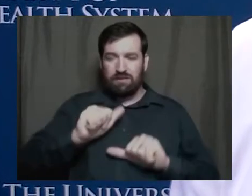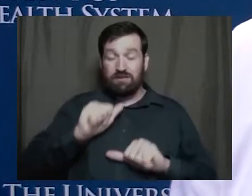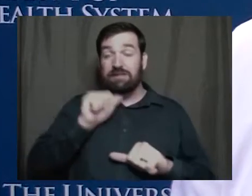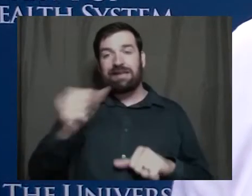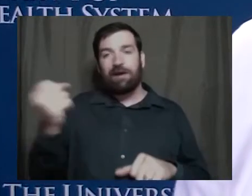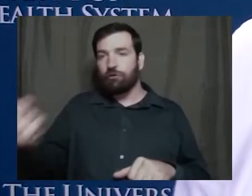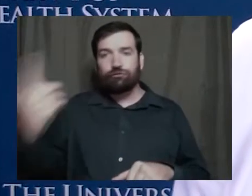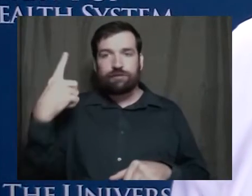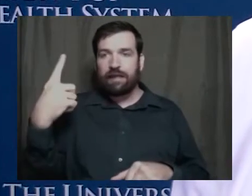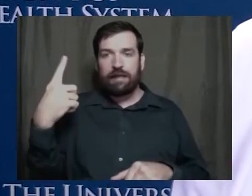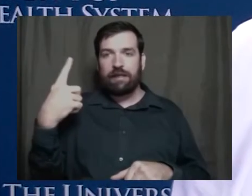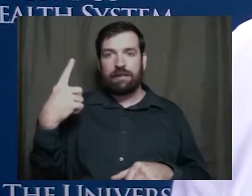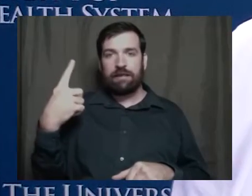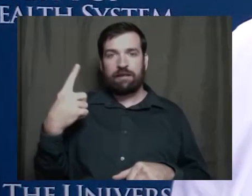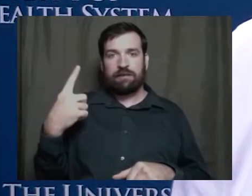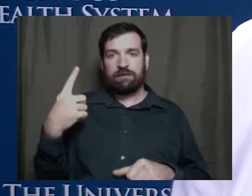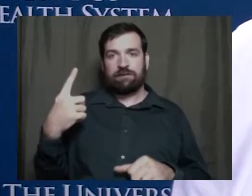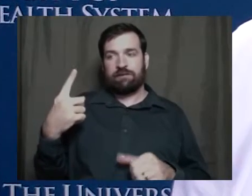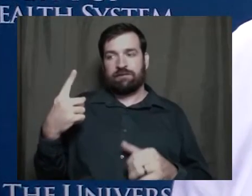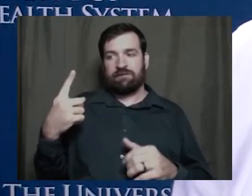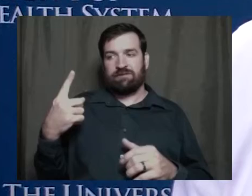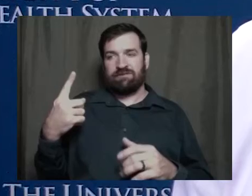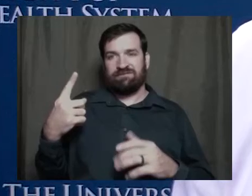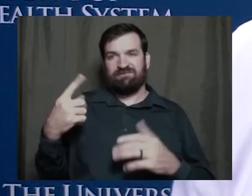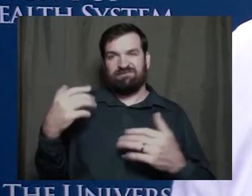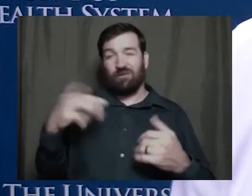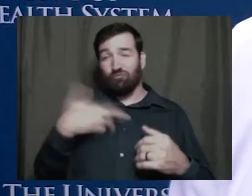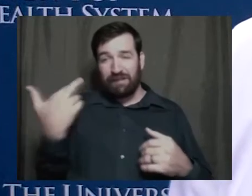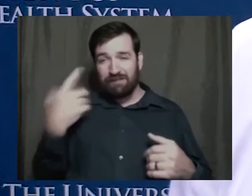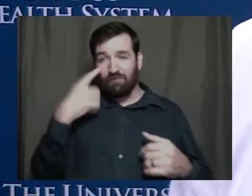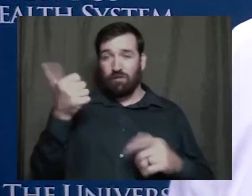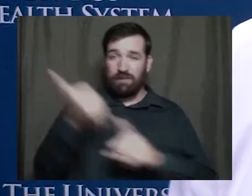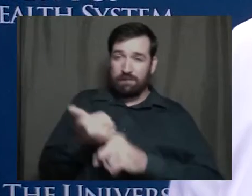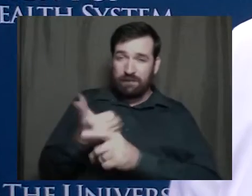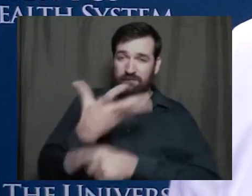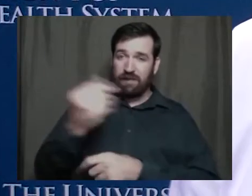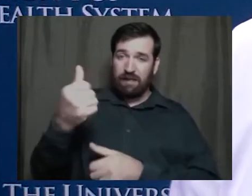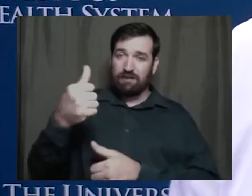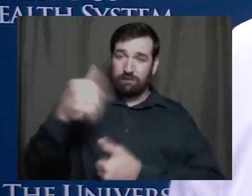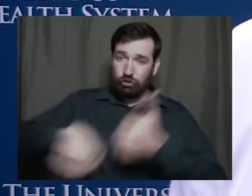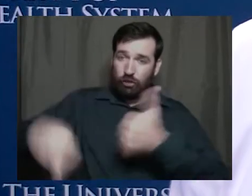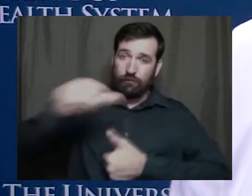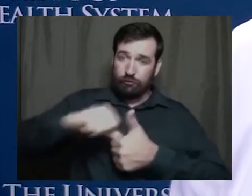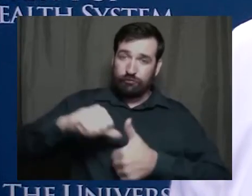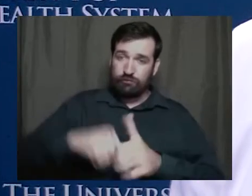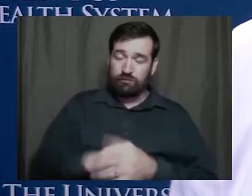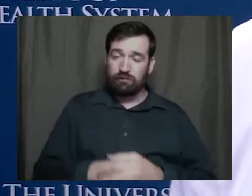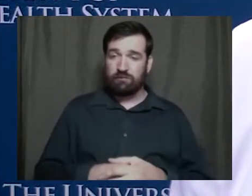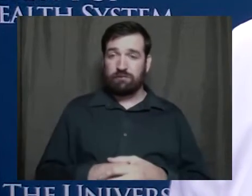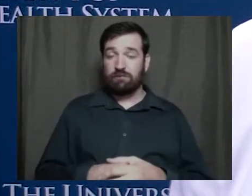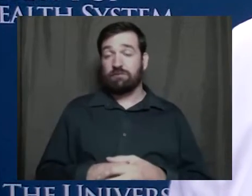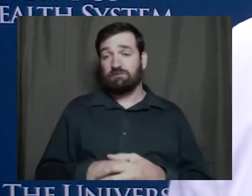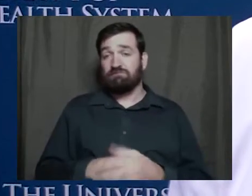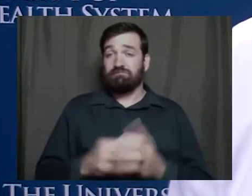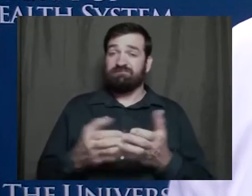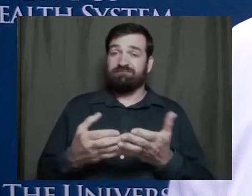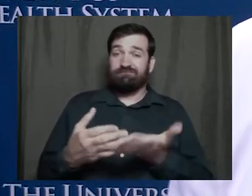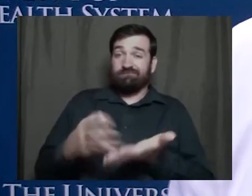pose themselves as a risk and to others around them. And so really be open with that conversation about your